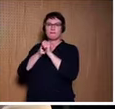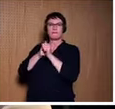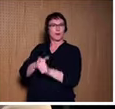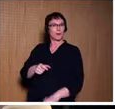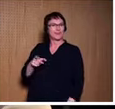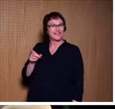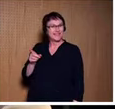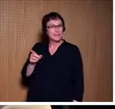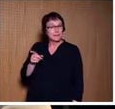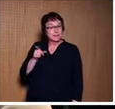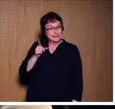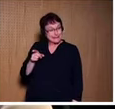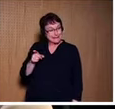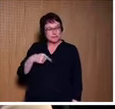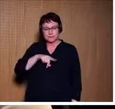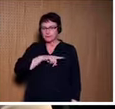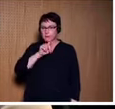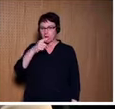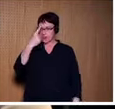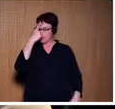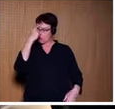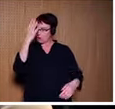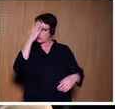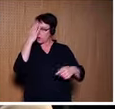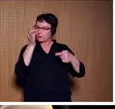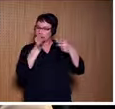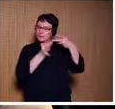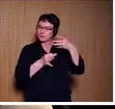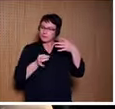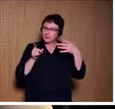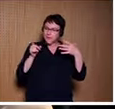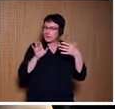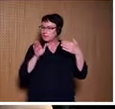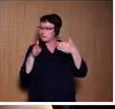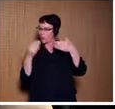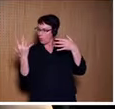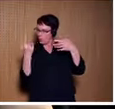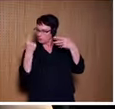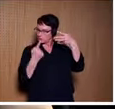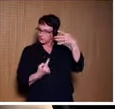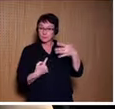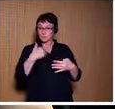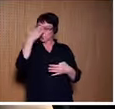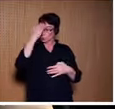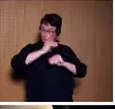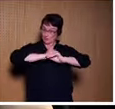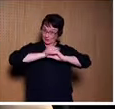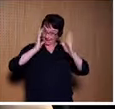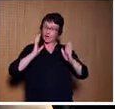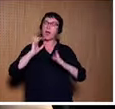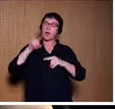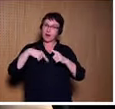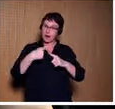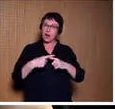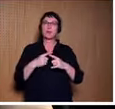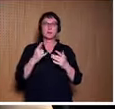this is the fight that we need to be dealing with. Right. Now, finally, how do we deal with this? And just five